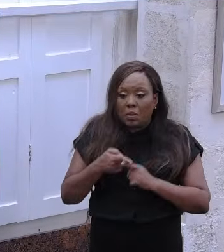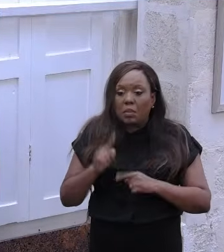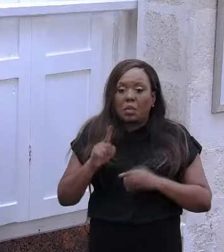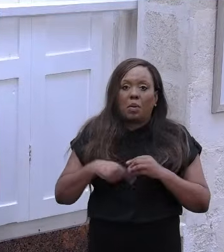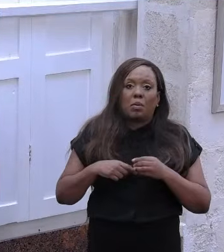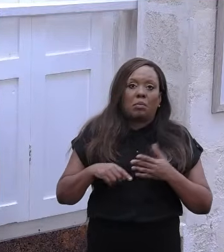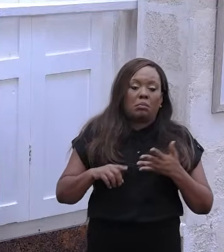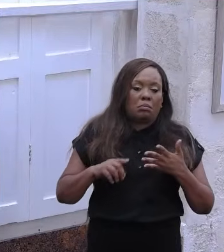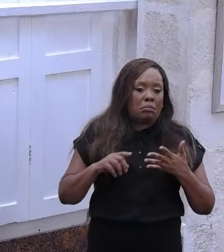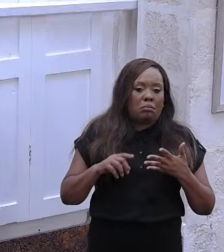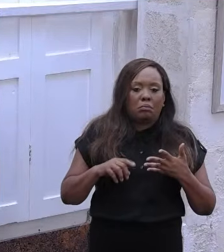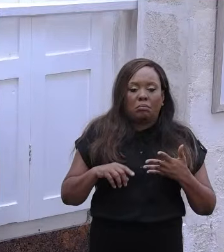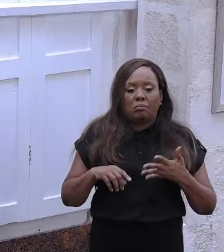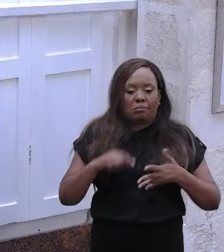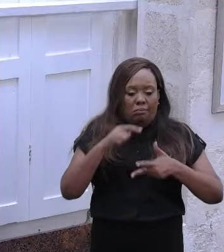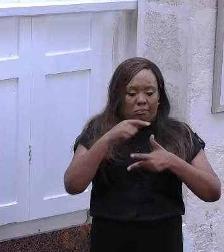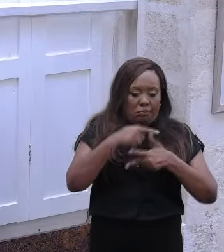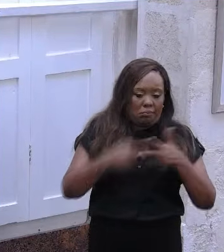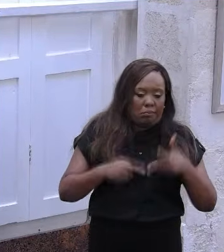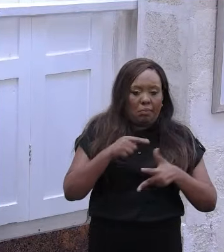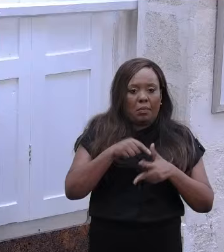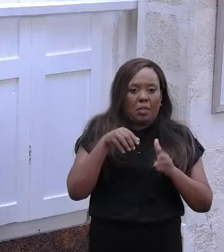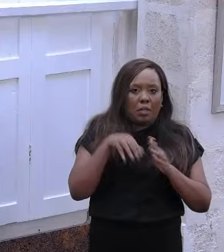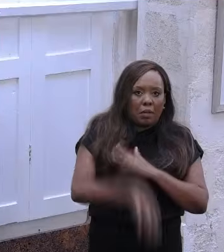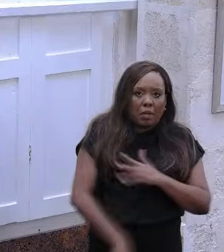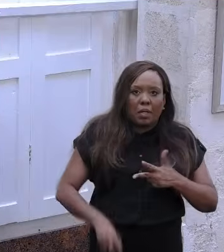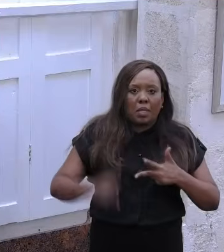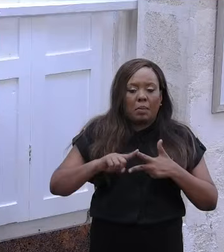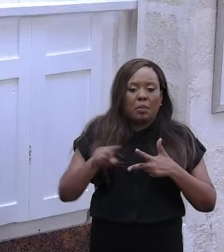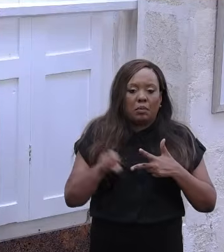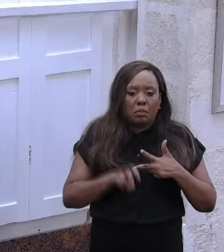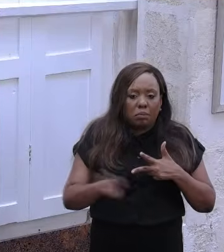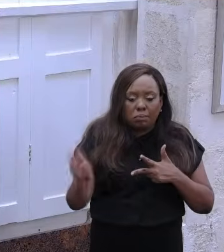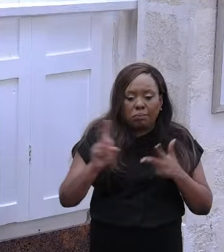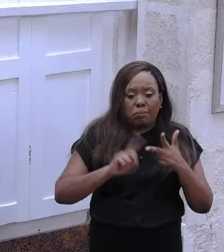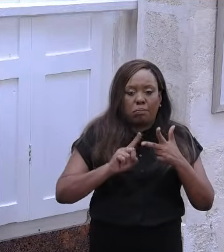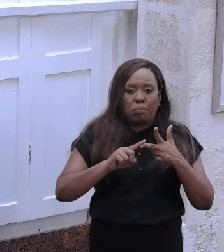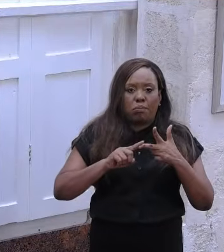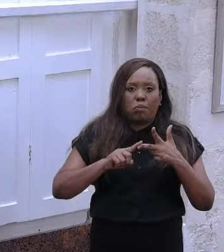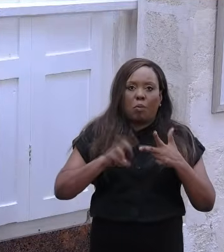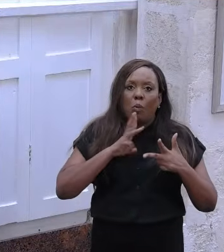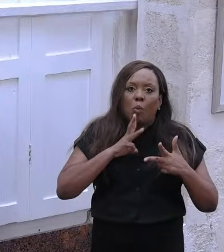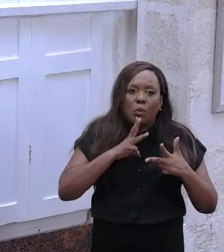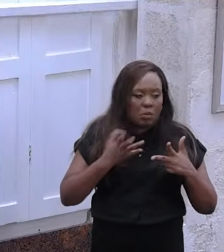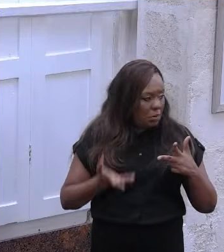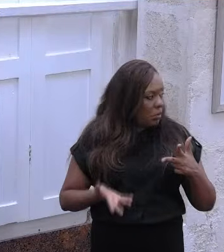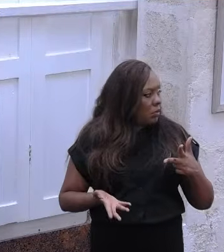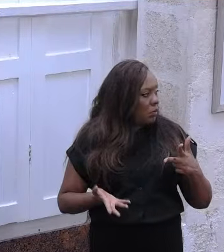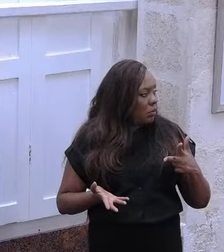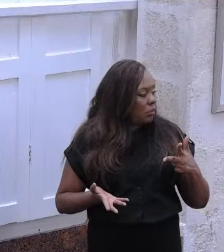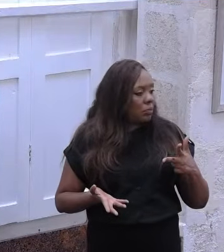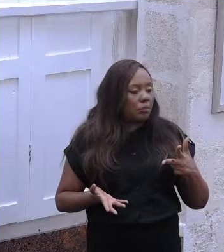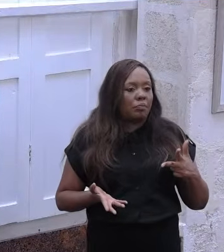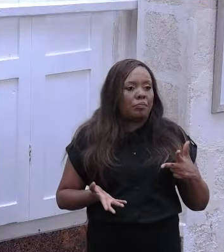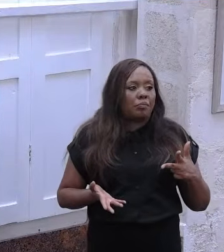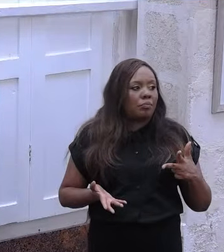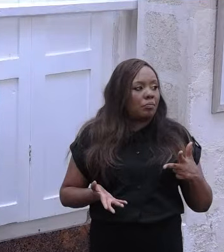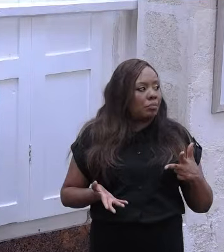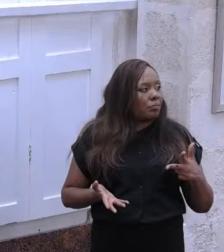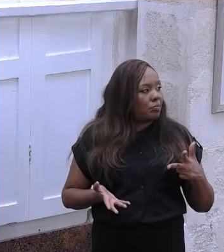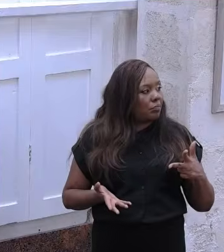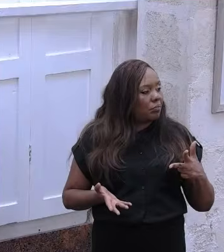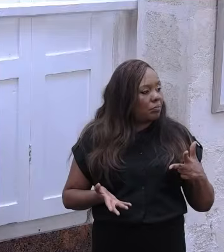country, and these are some of the areas that were mentioned. And by no means we will skirt over